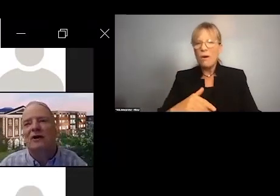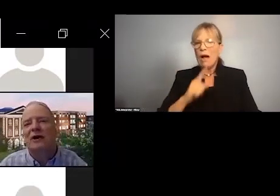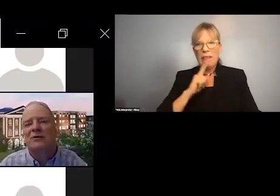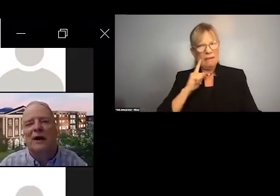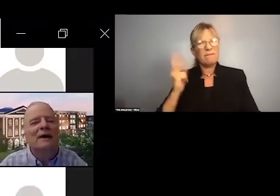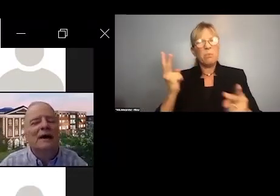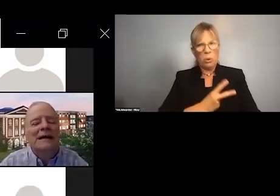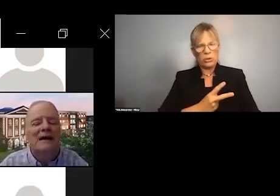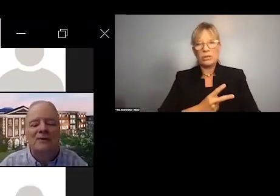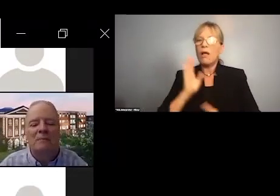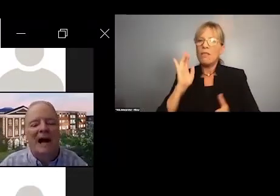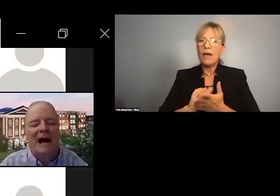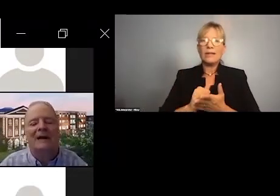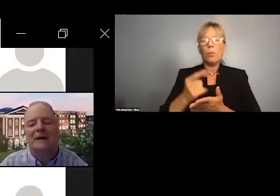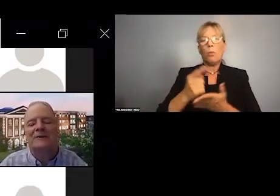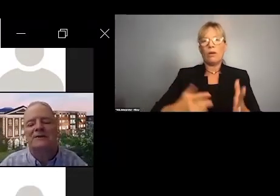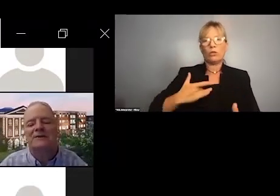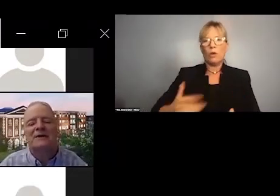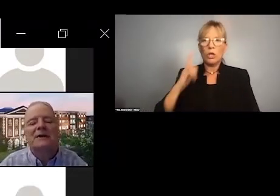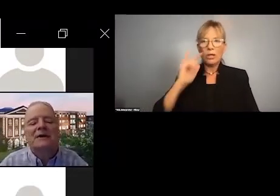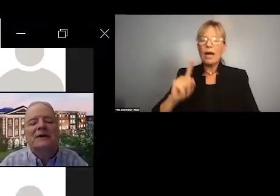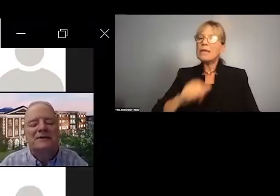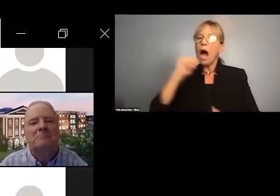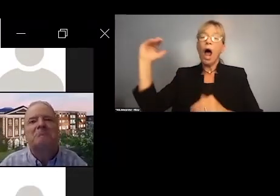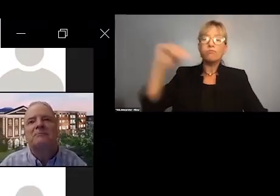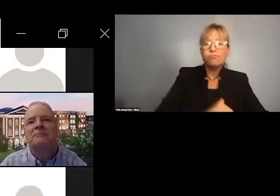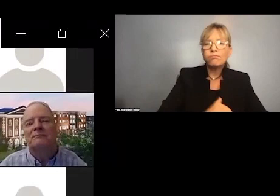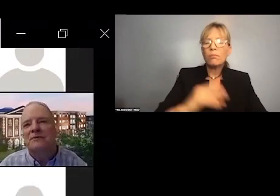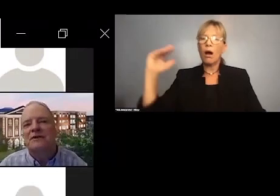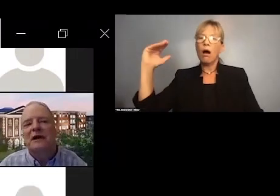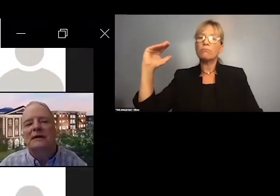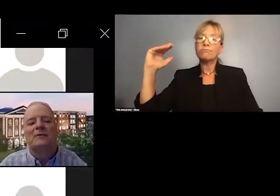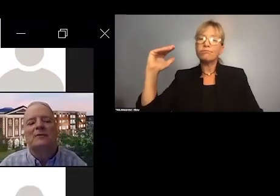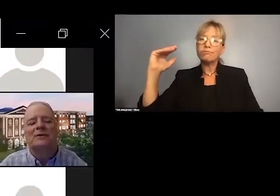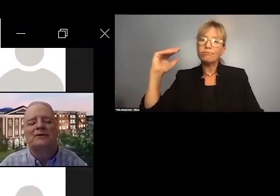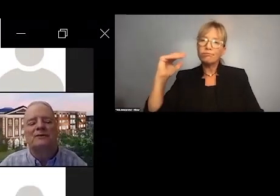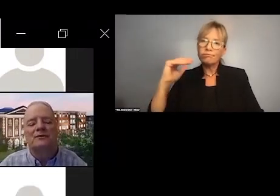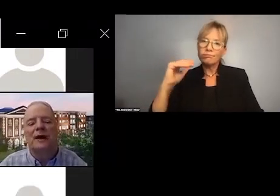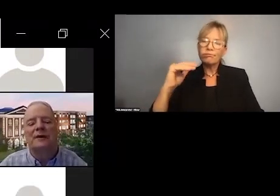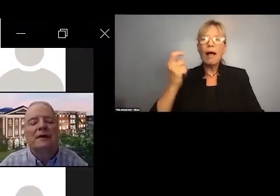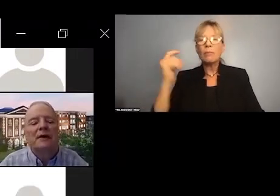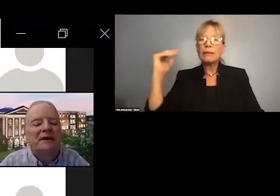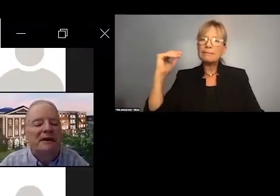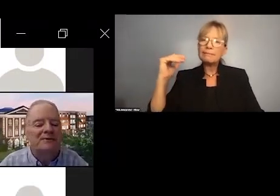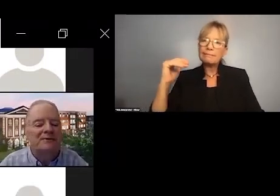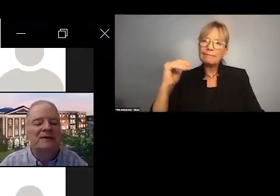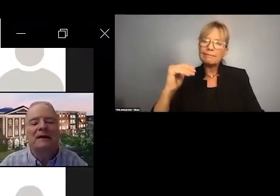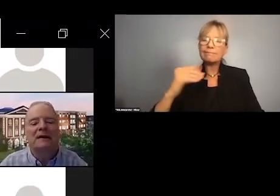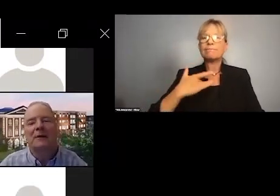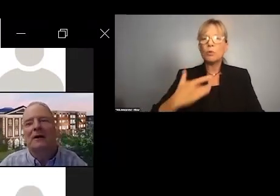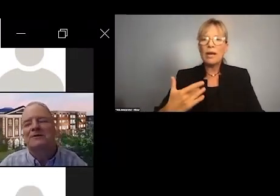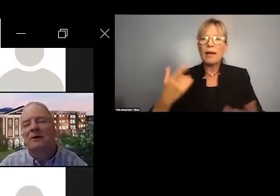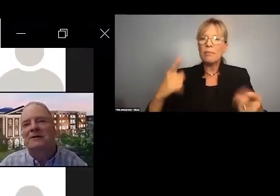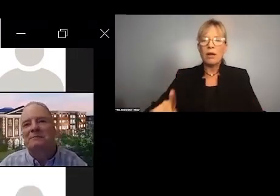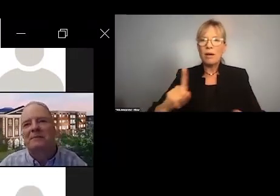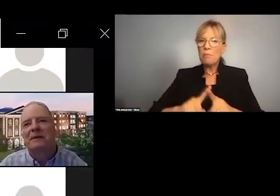or at least that's the overall trend. Not dramatic, but just some slight downward trend. But